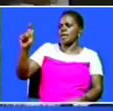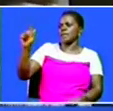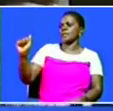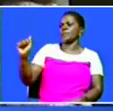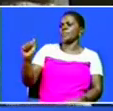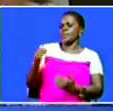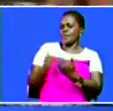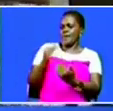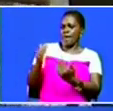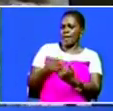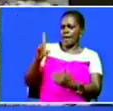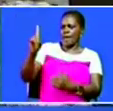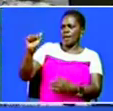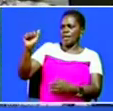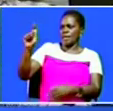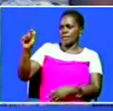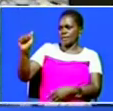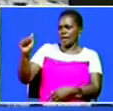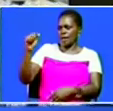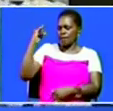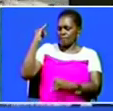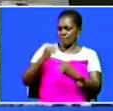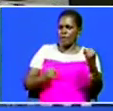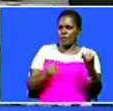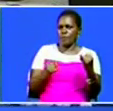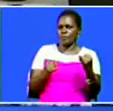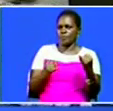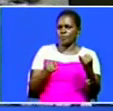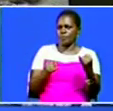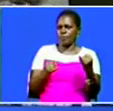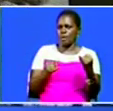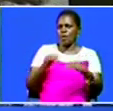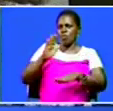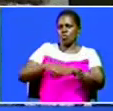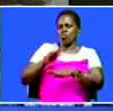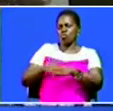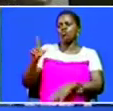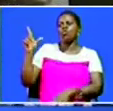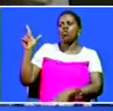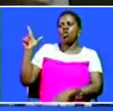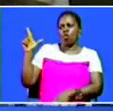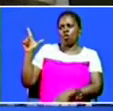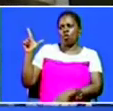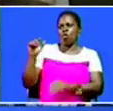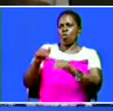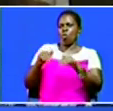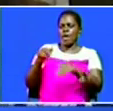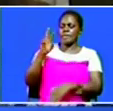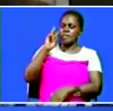it takes care of data end to end, so to speak. I think it's a good law, and we can only wait